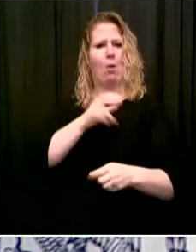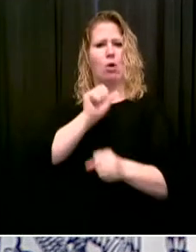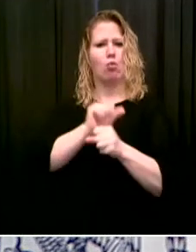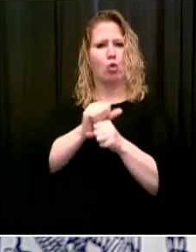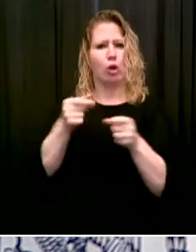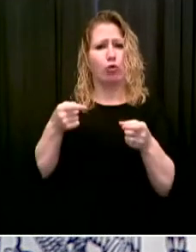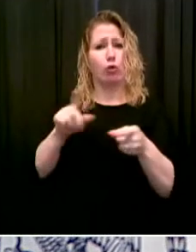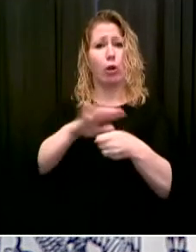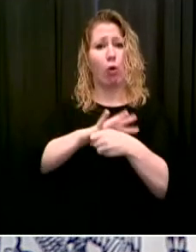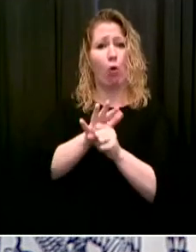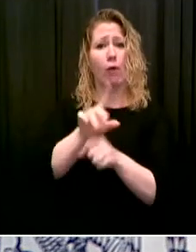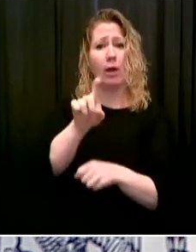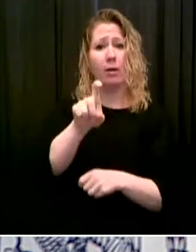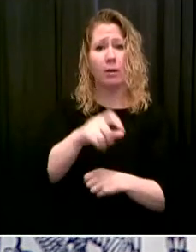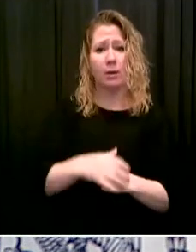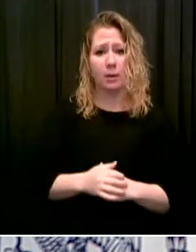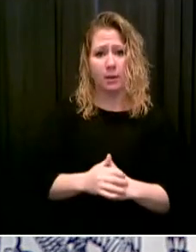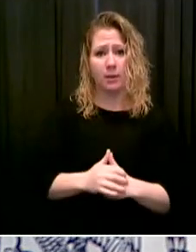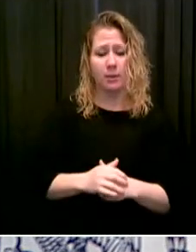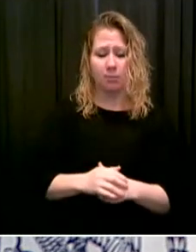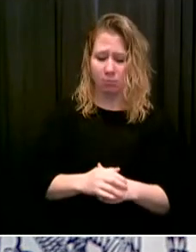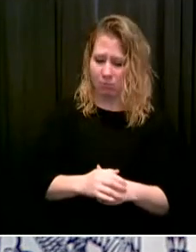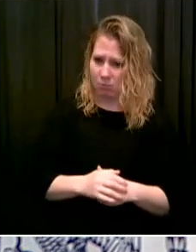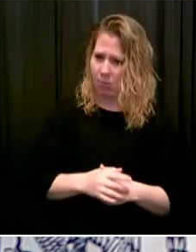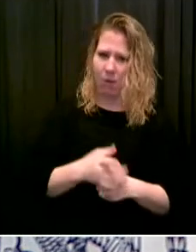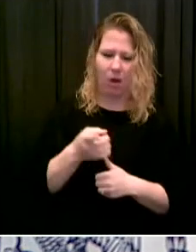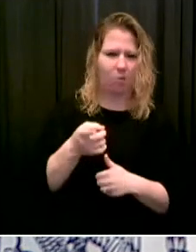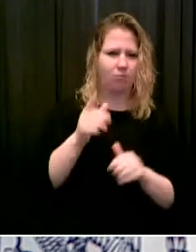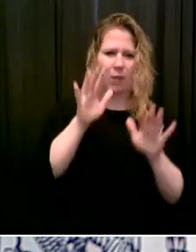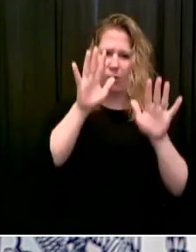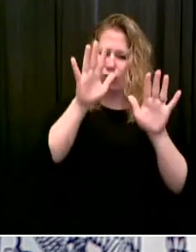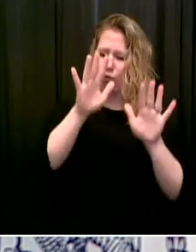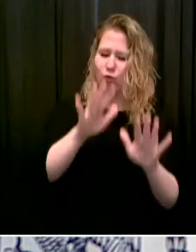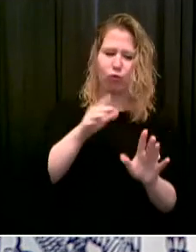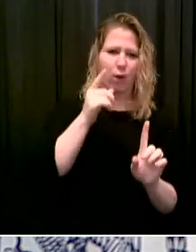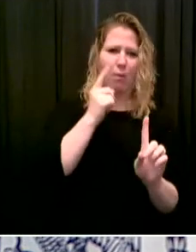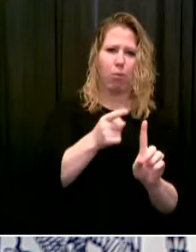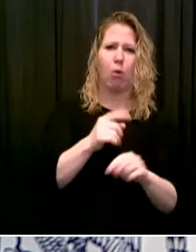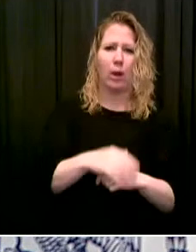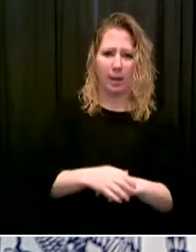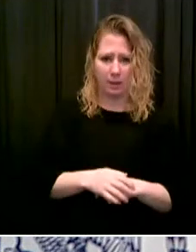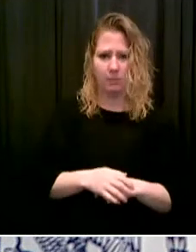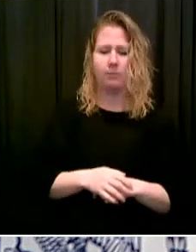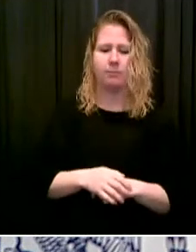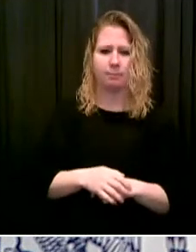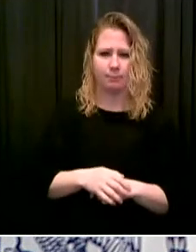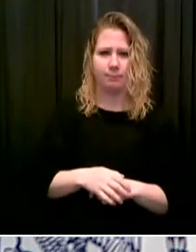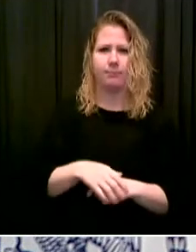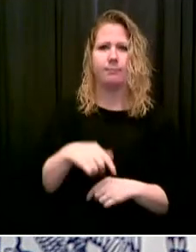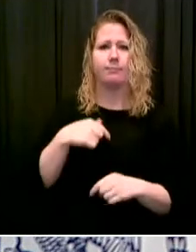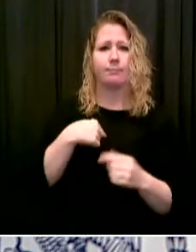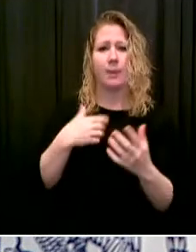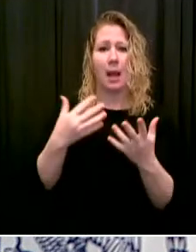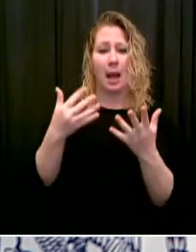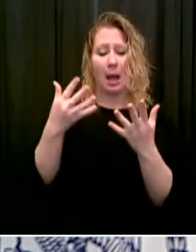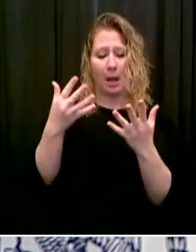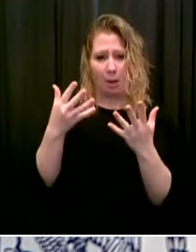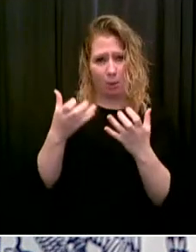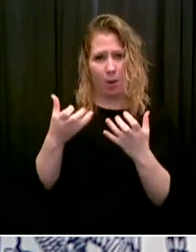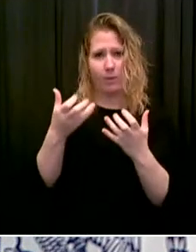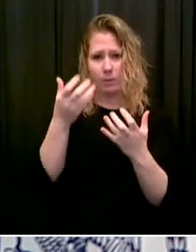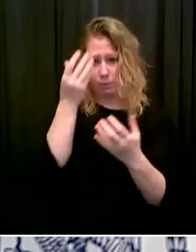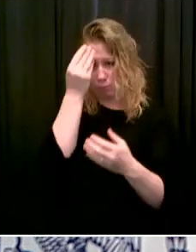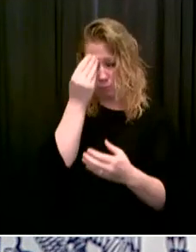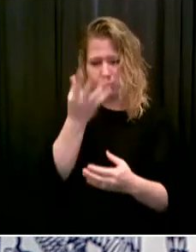a great, great point. And I really want to say I appreciate how many journalists went out there, put